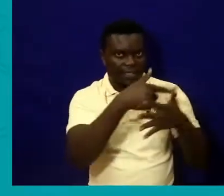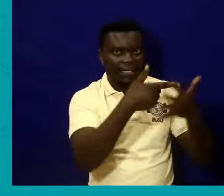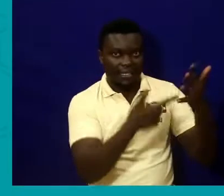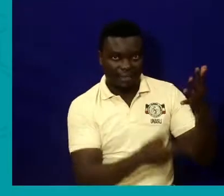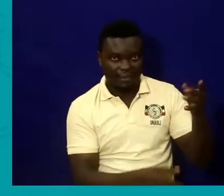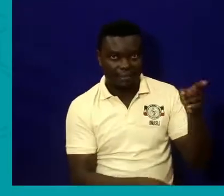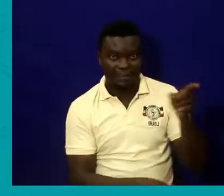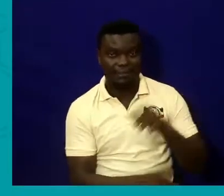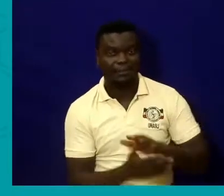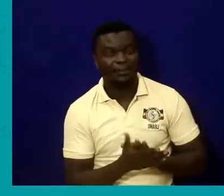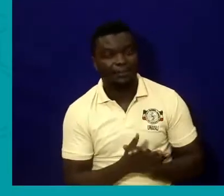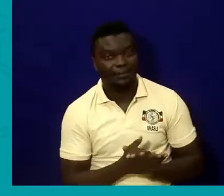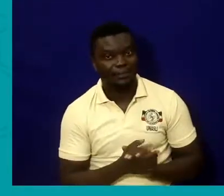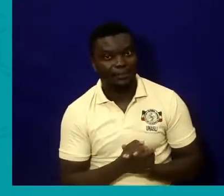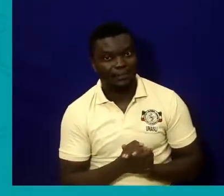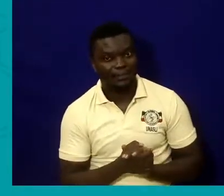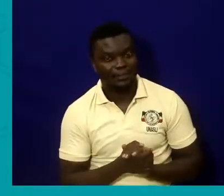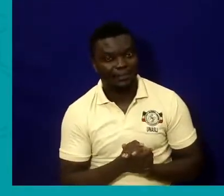element.